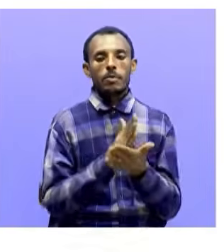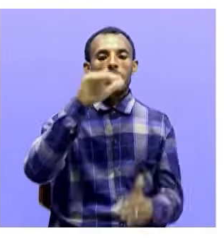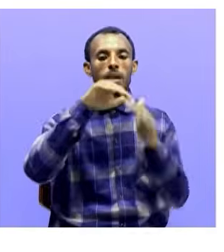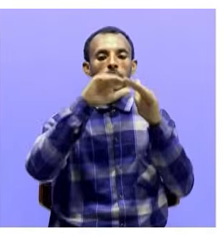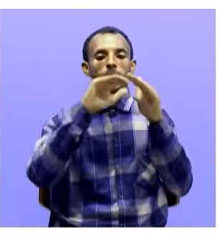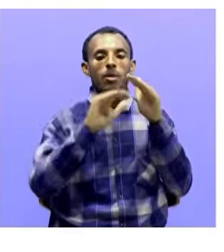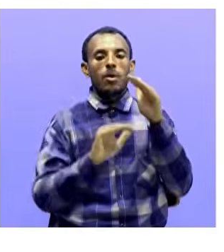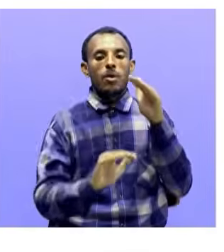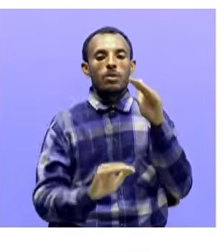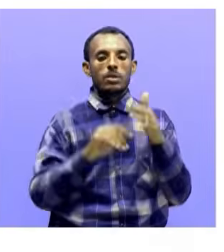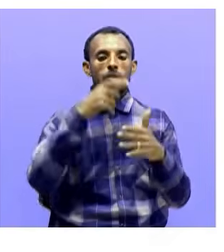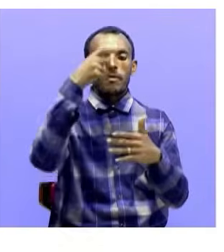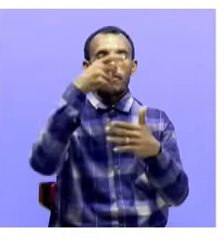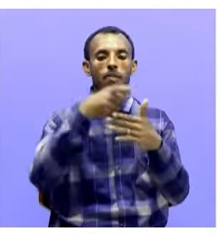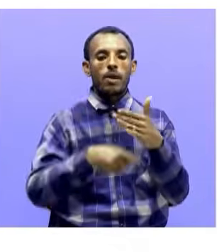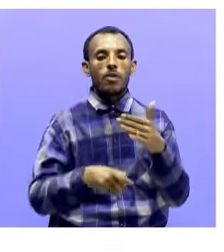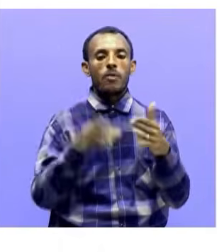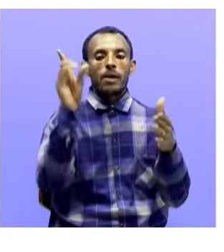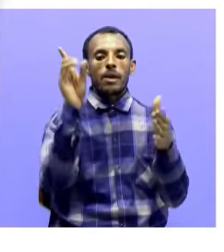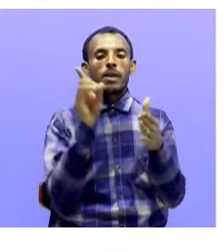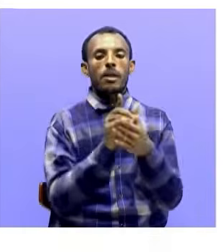lowest value of the data set.